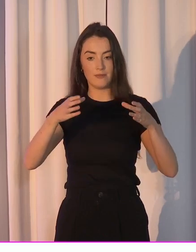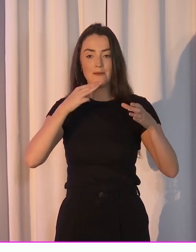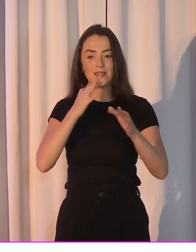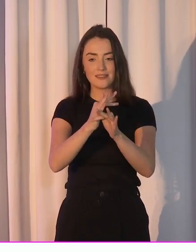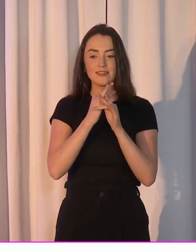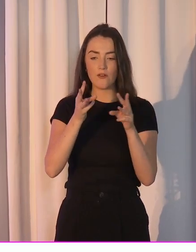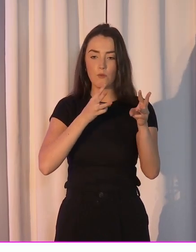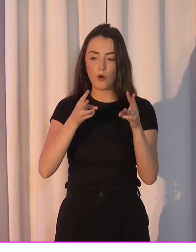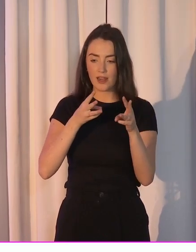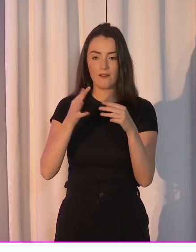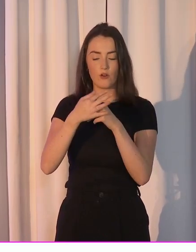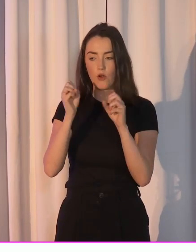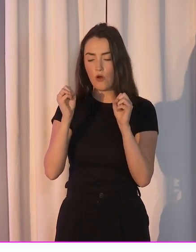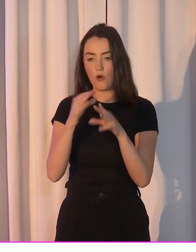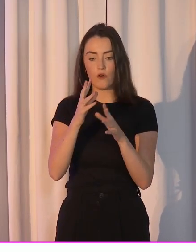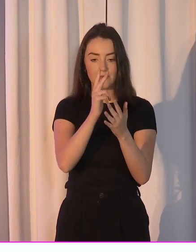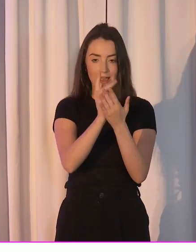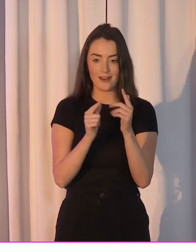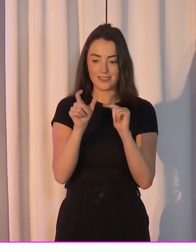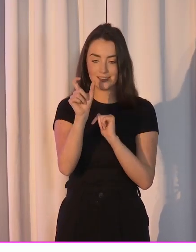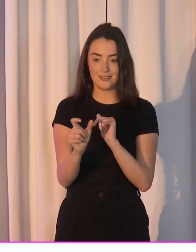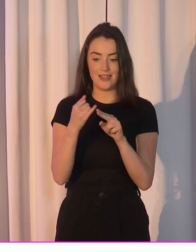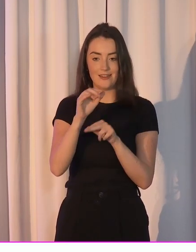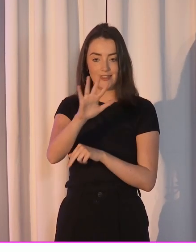working conditions for all artists and sectoral workers.